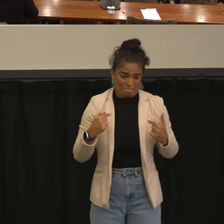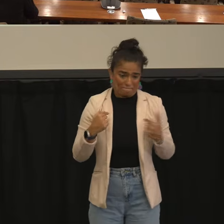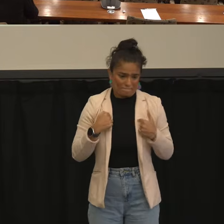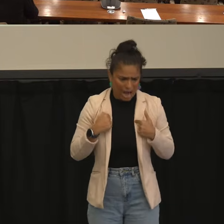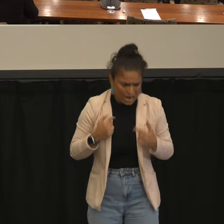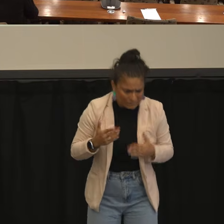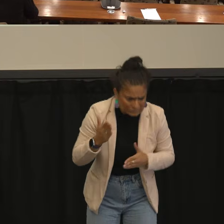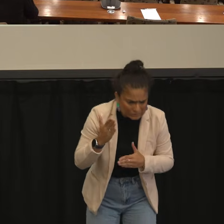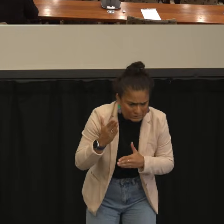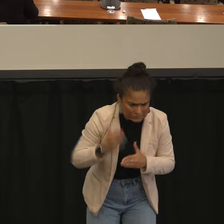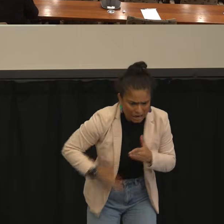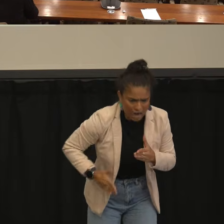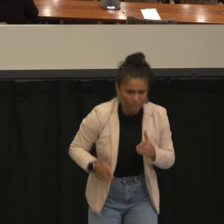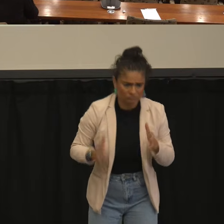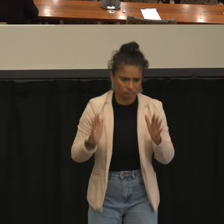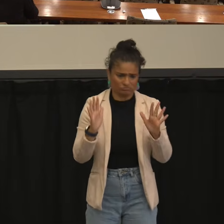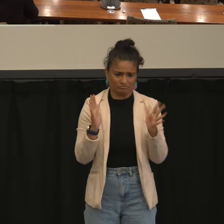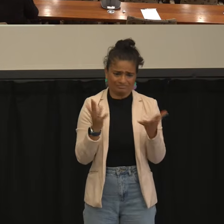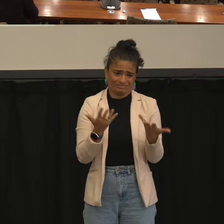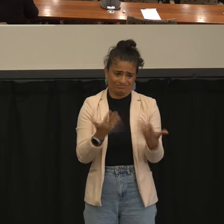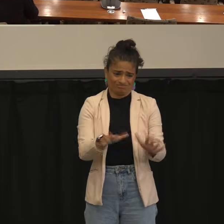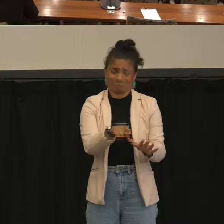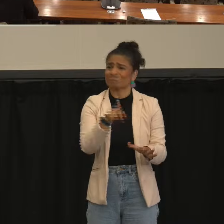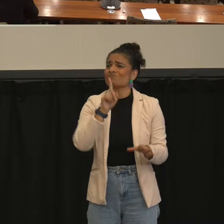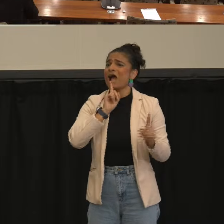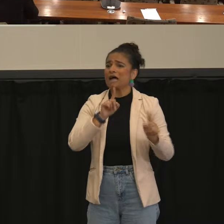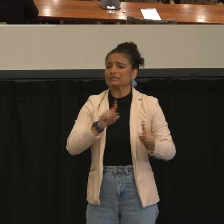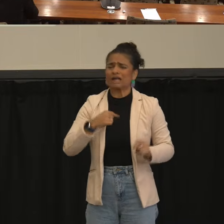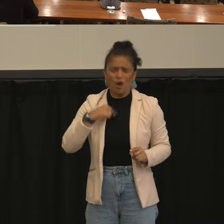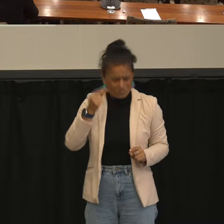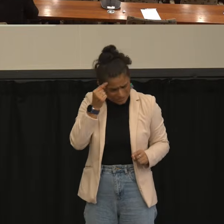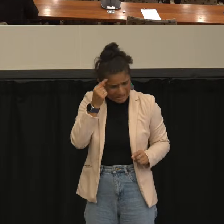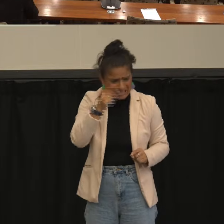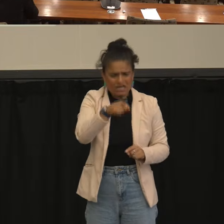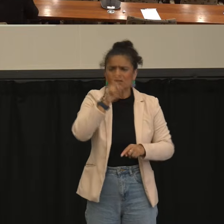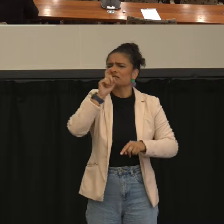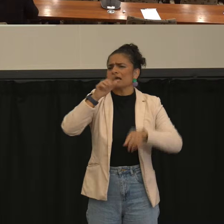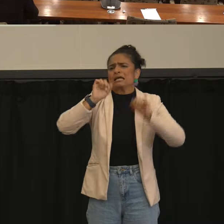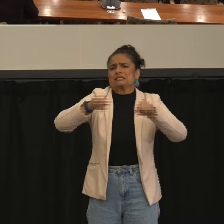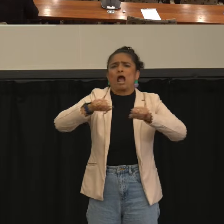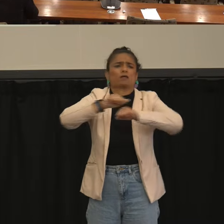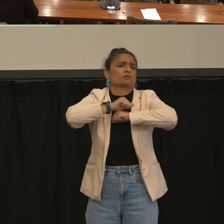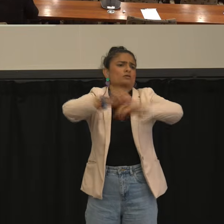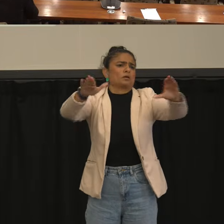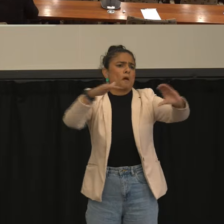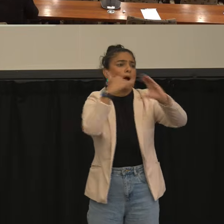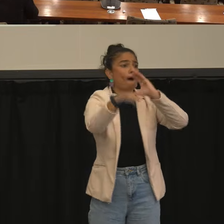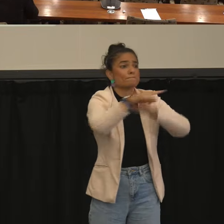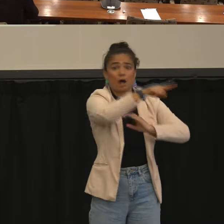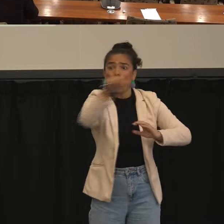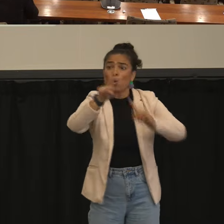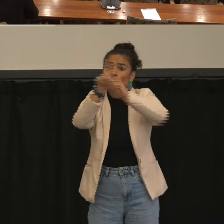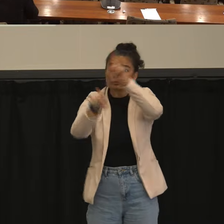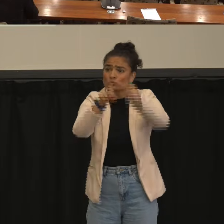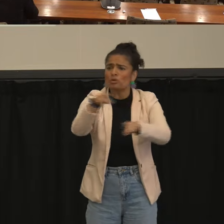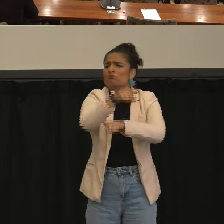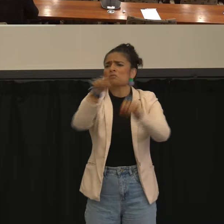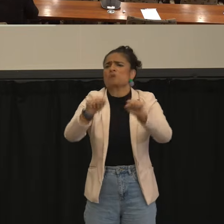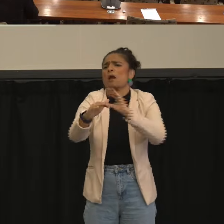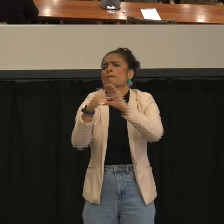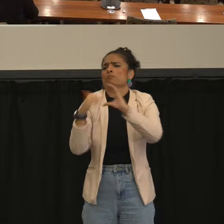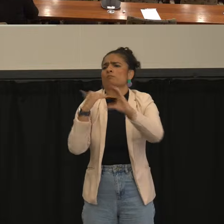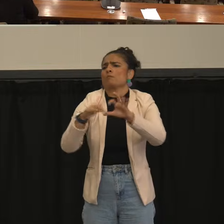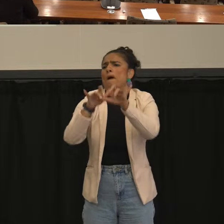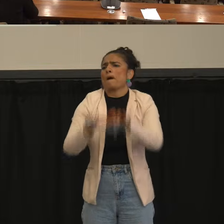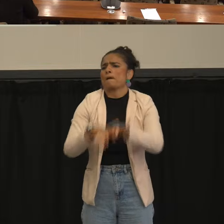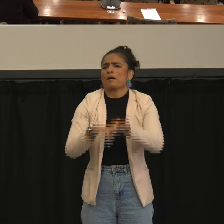can also include more people from all our platforms here today, but also to